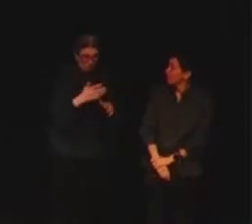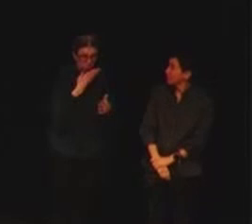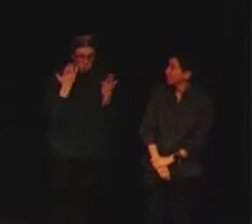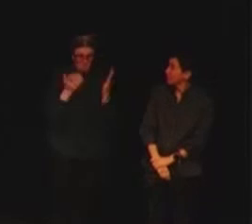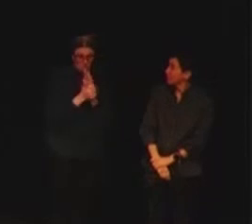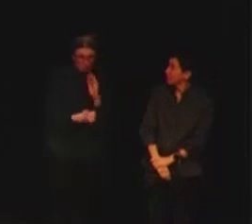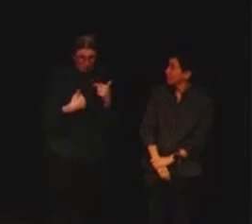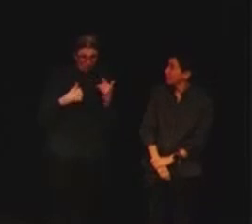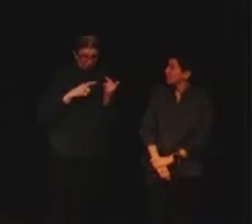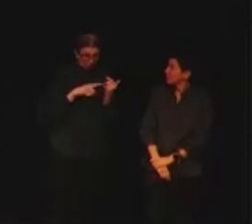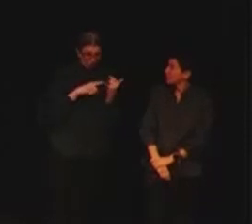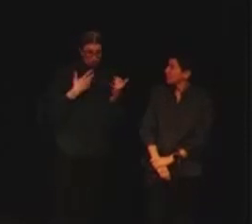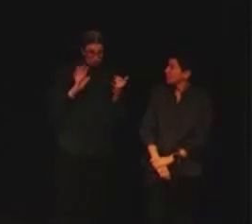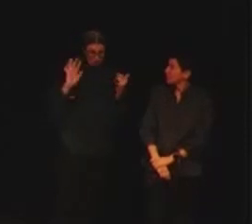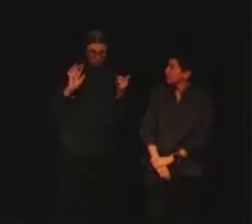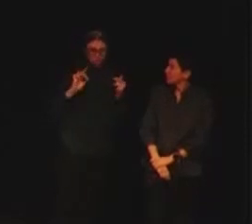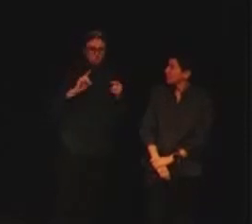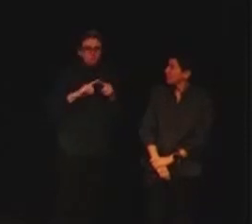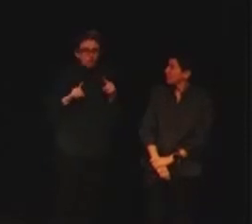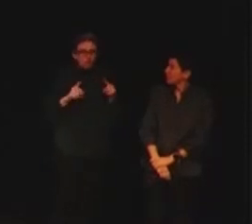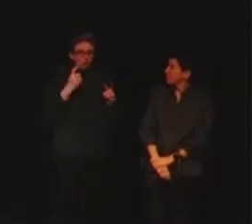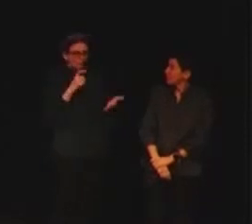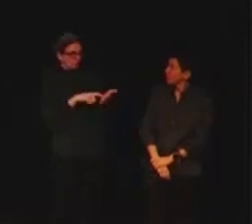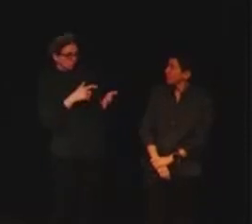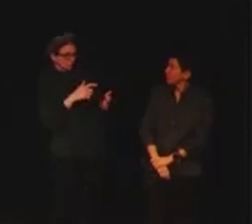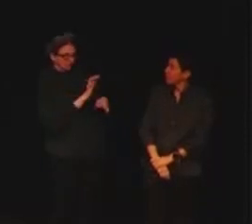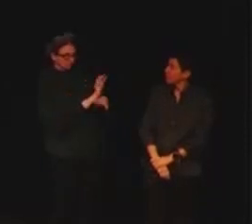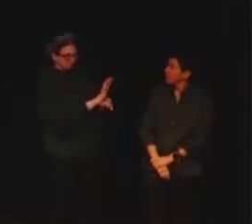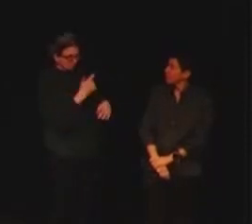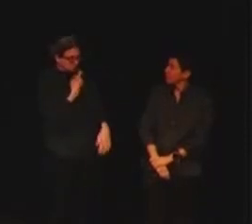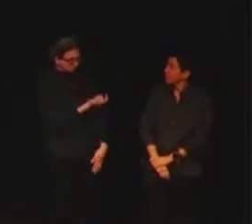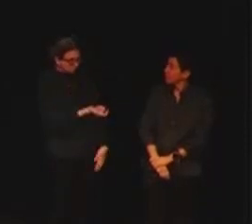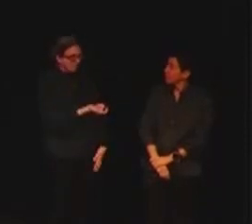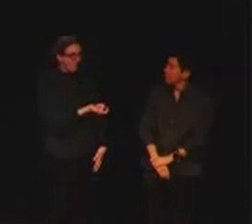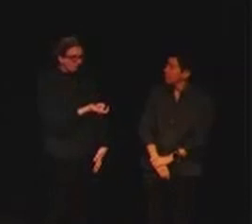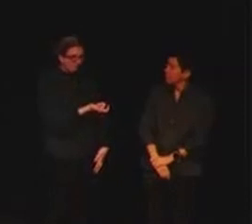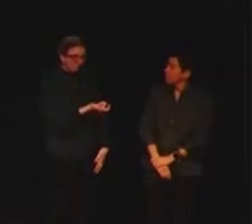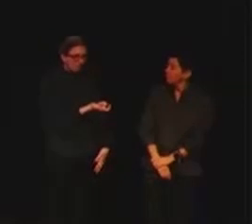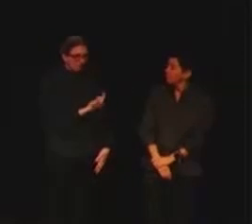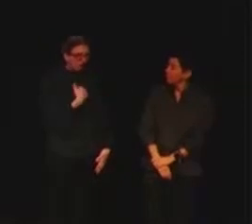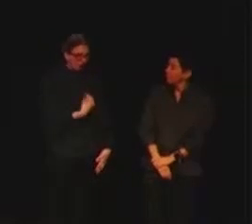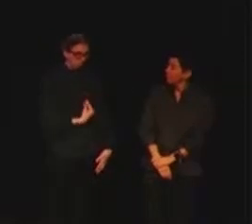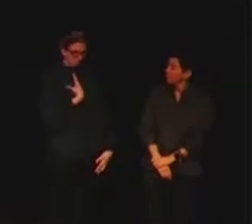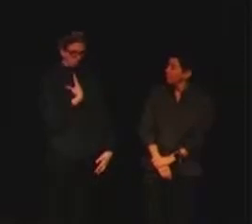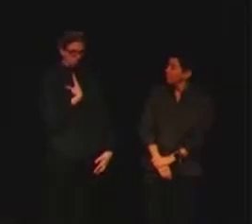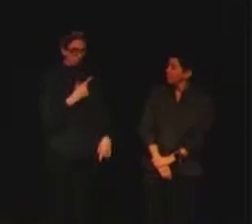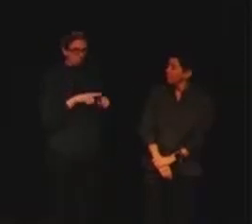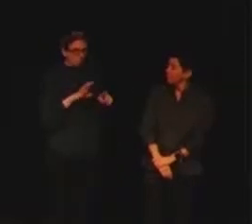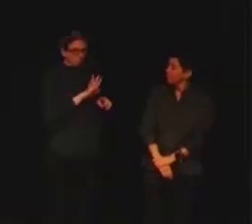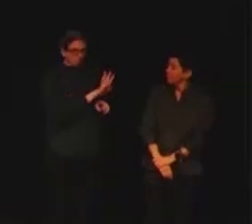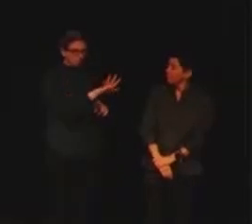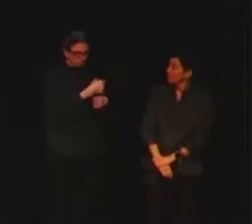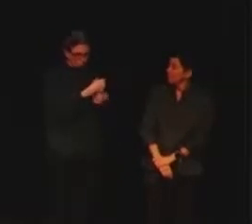you have in your pinky finger, what I get from this. But what do you want us to get from this? Like,